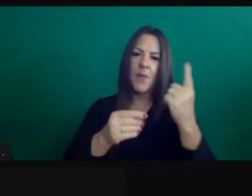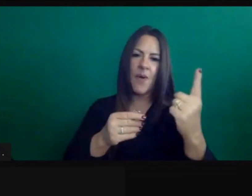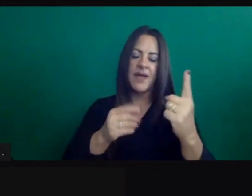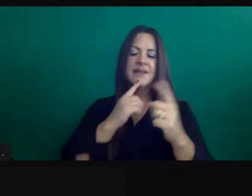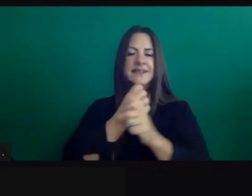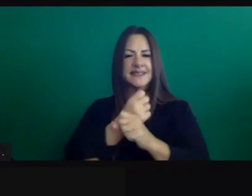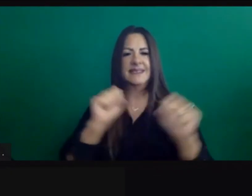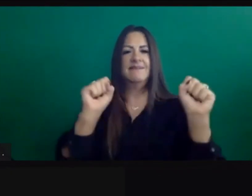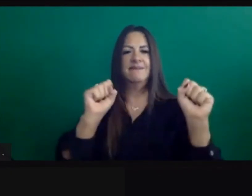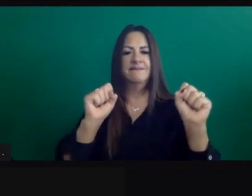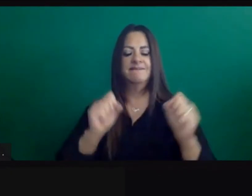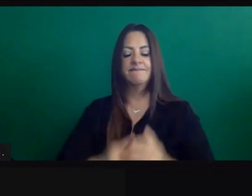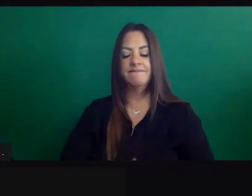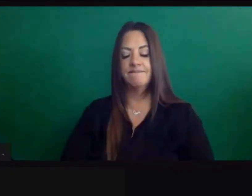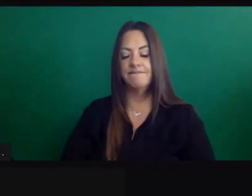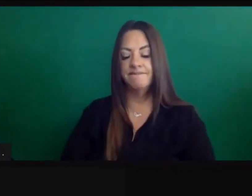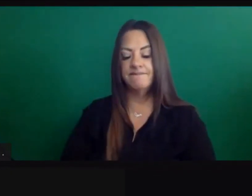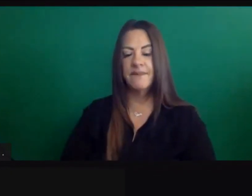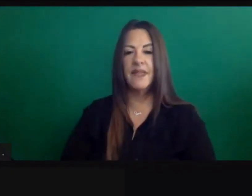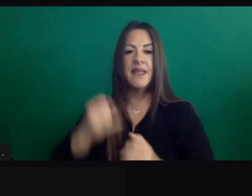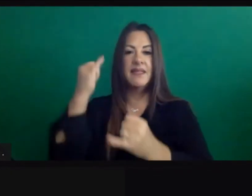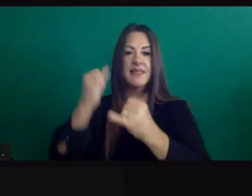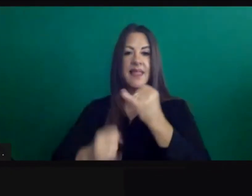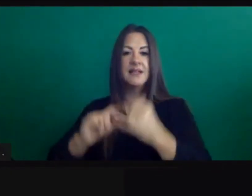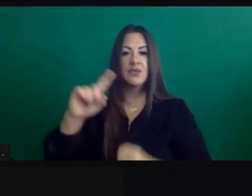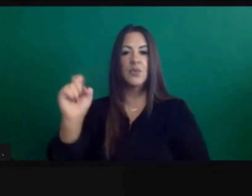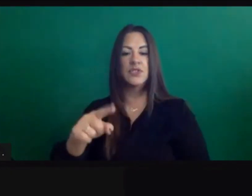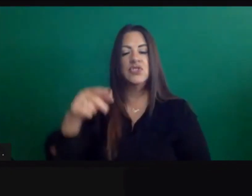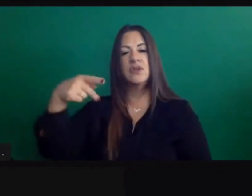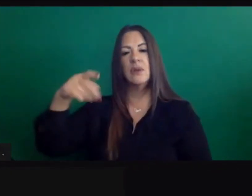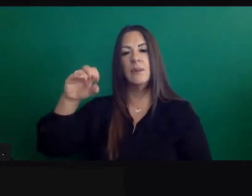Final question, Victoria Colliver, Politico.